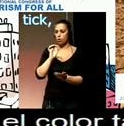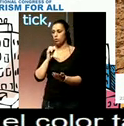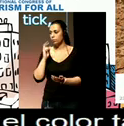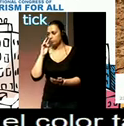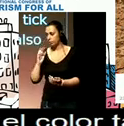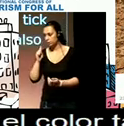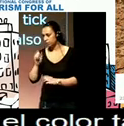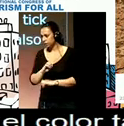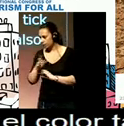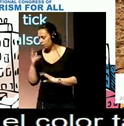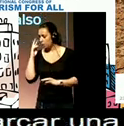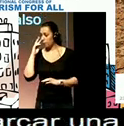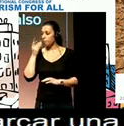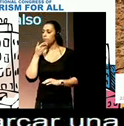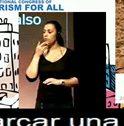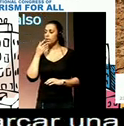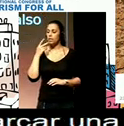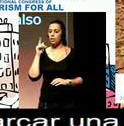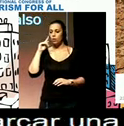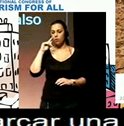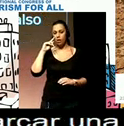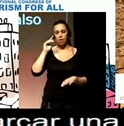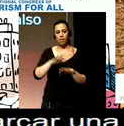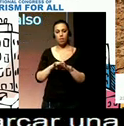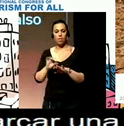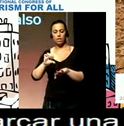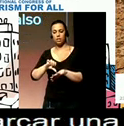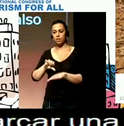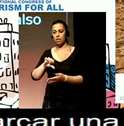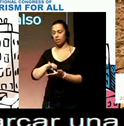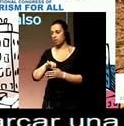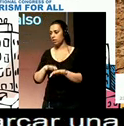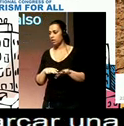to frame a building,